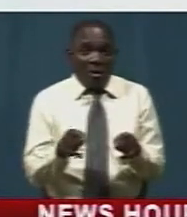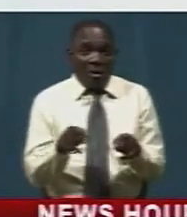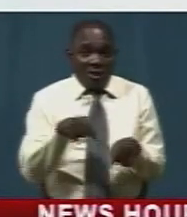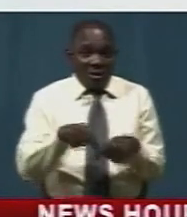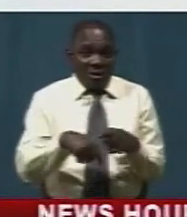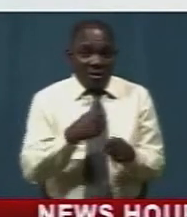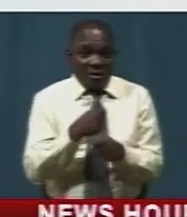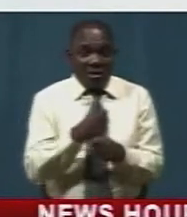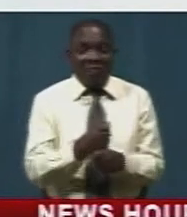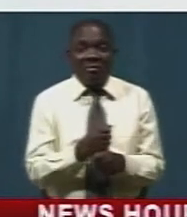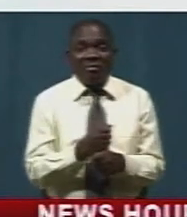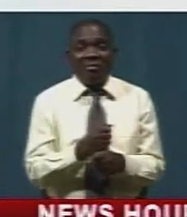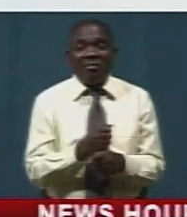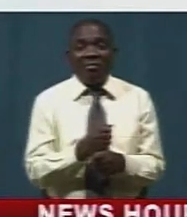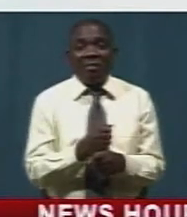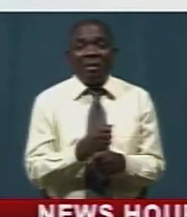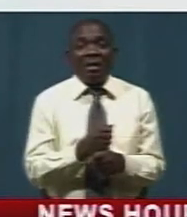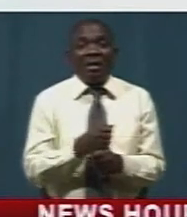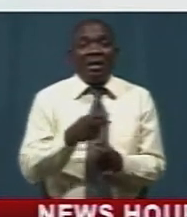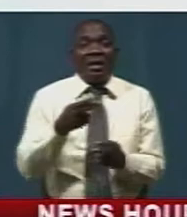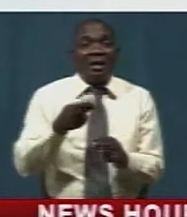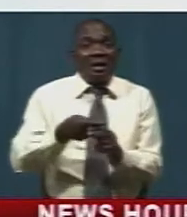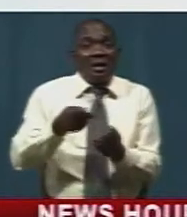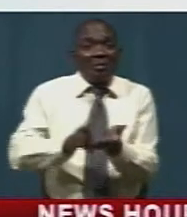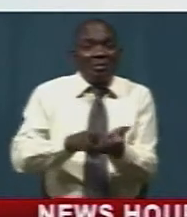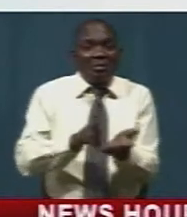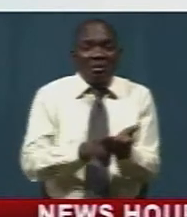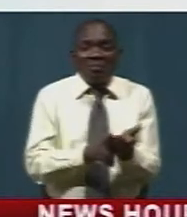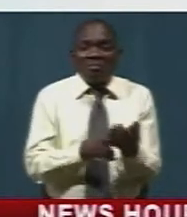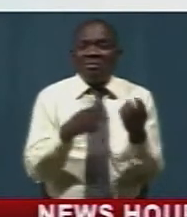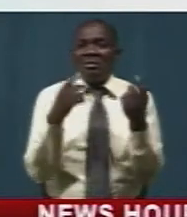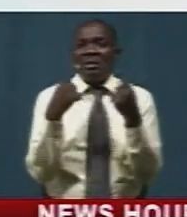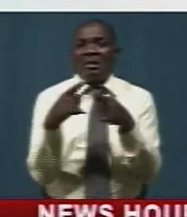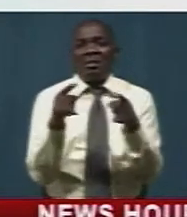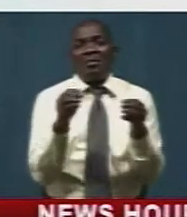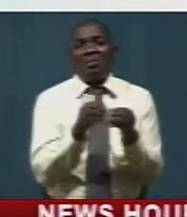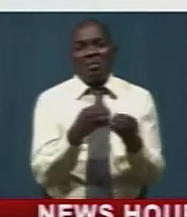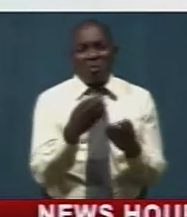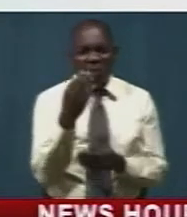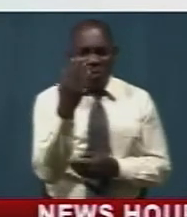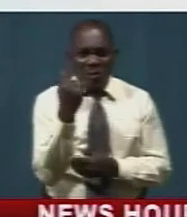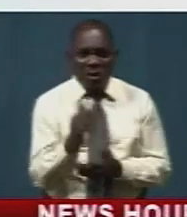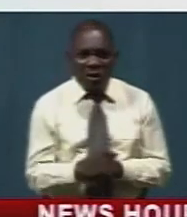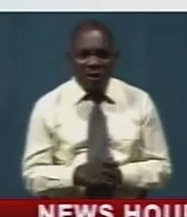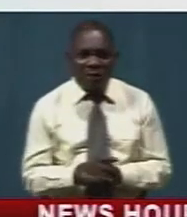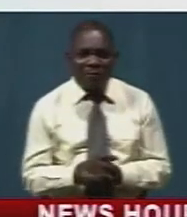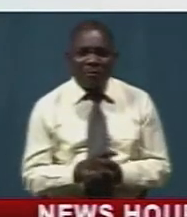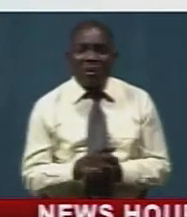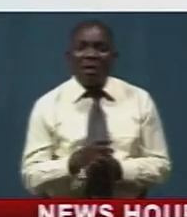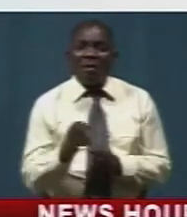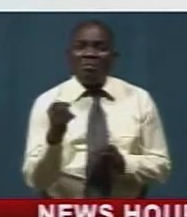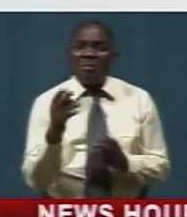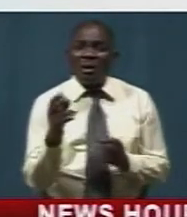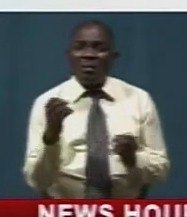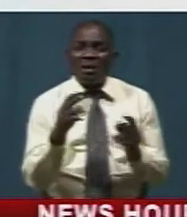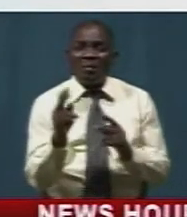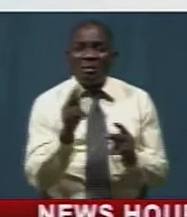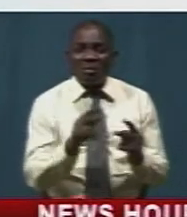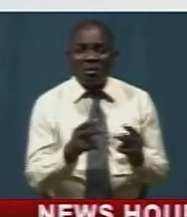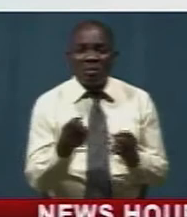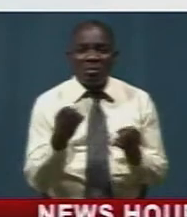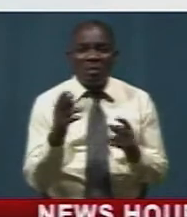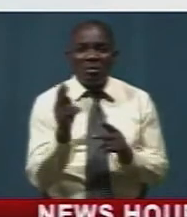current administration, we had the misfortune that wide numbers of our